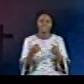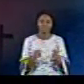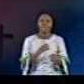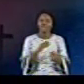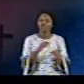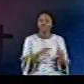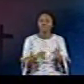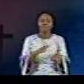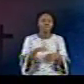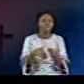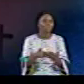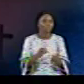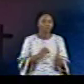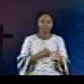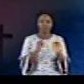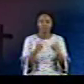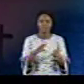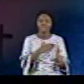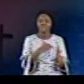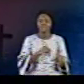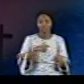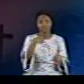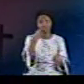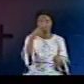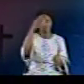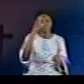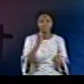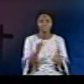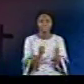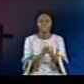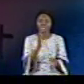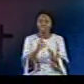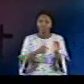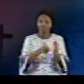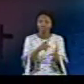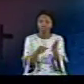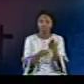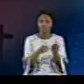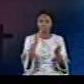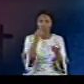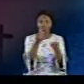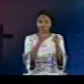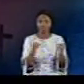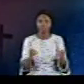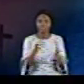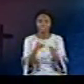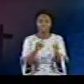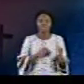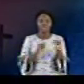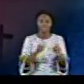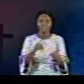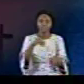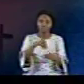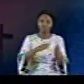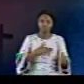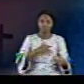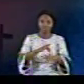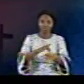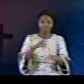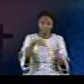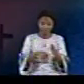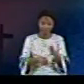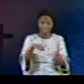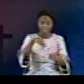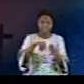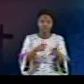I told God that since this program is coming up, if I can but step my leg into this program, every